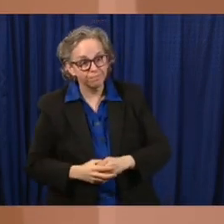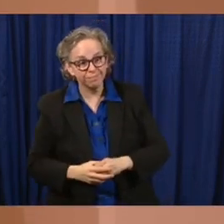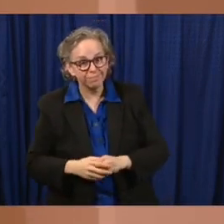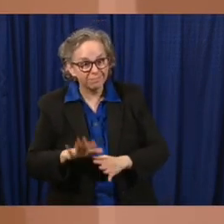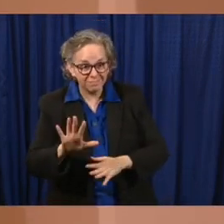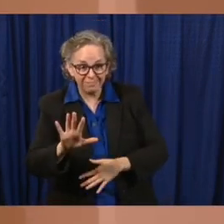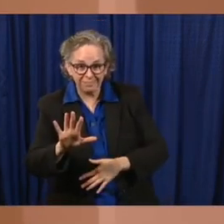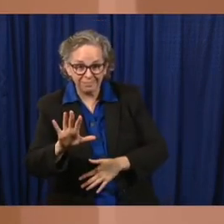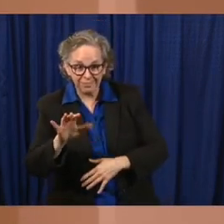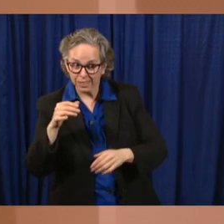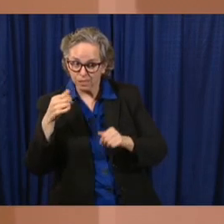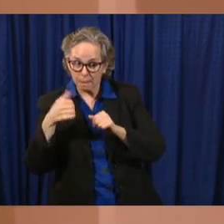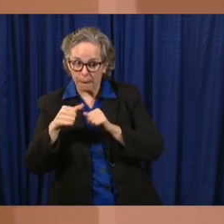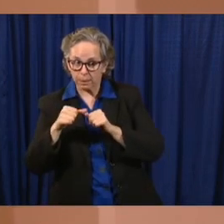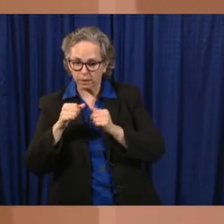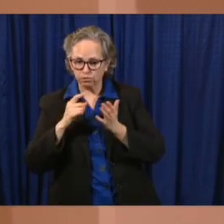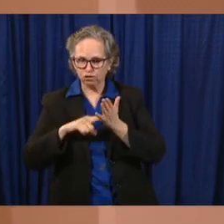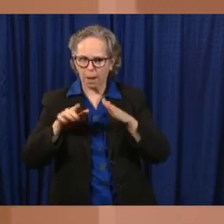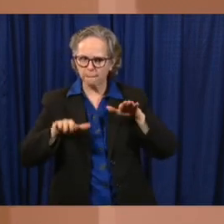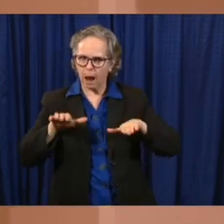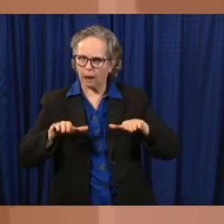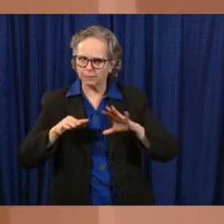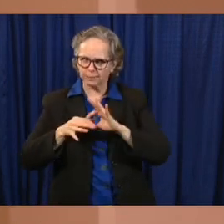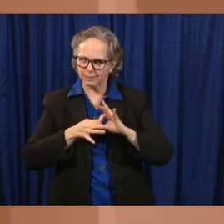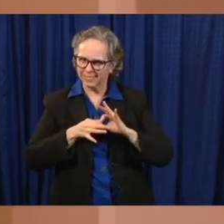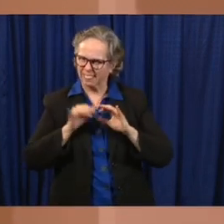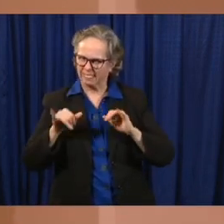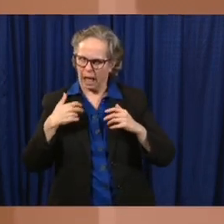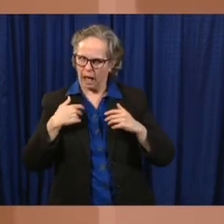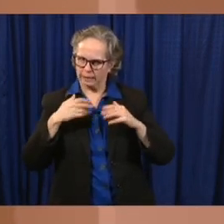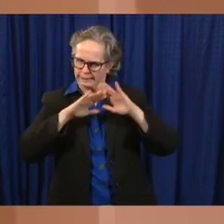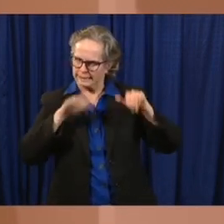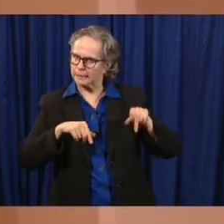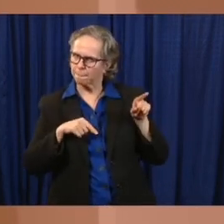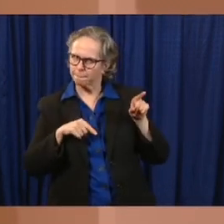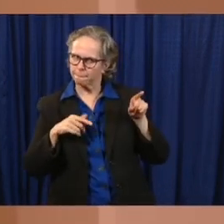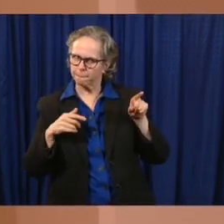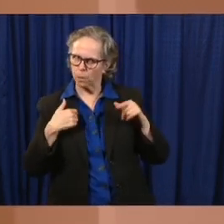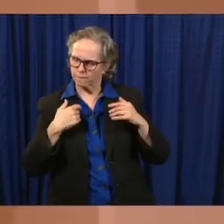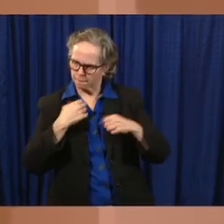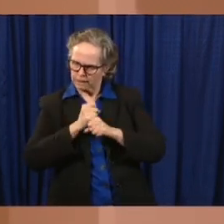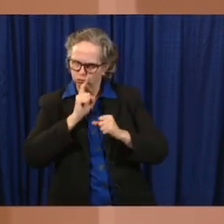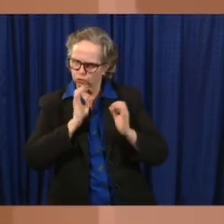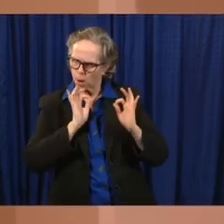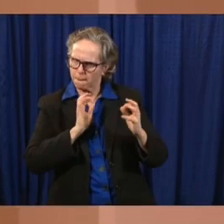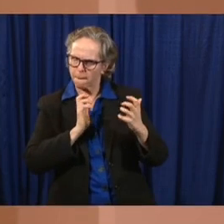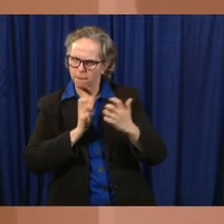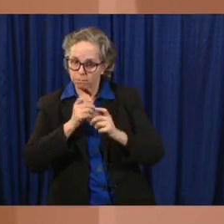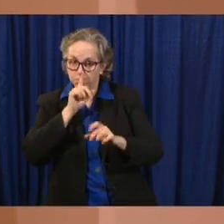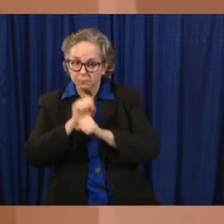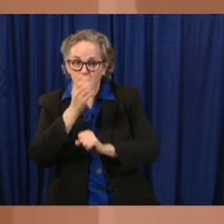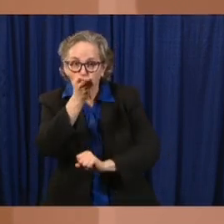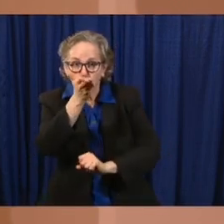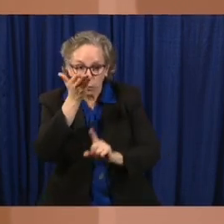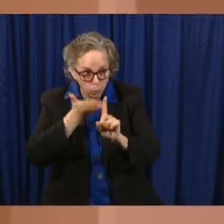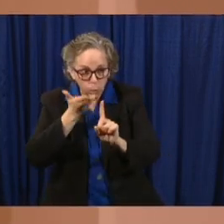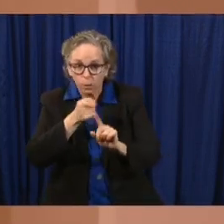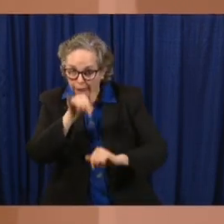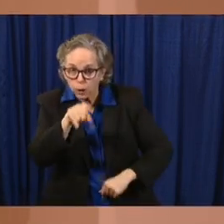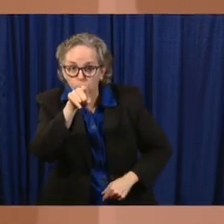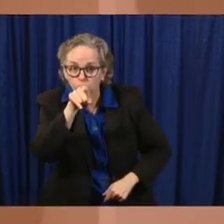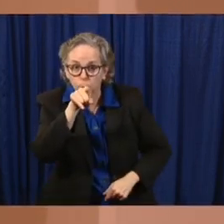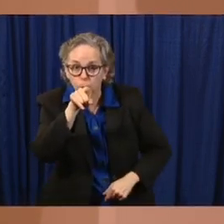and balances in it because you have to make sure that the person who's applying is actually eligible. This is an insurance